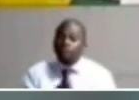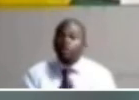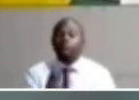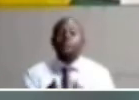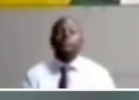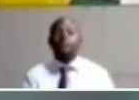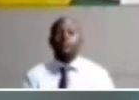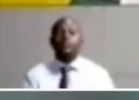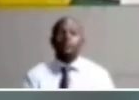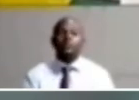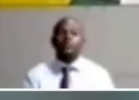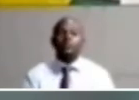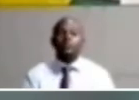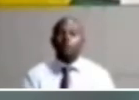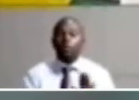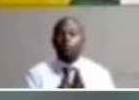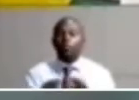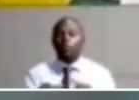offense.